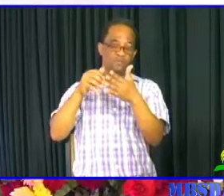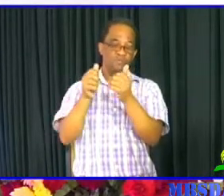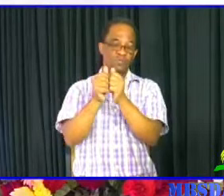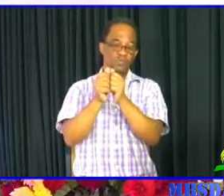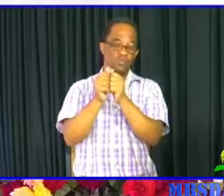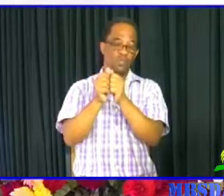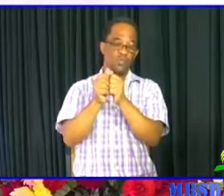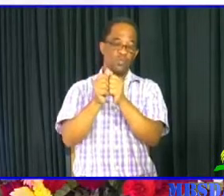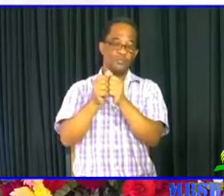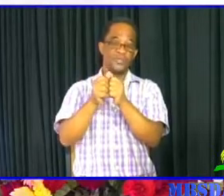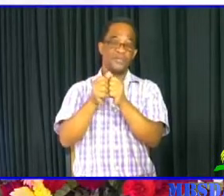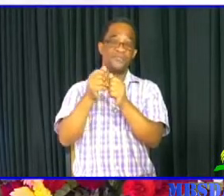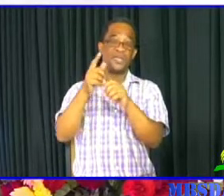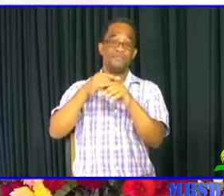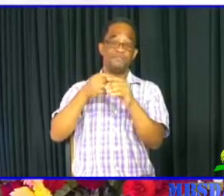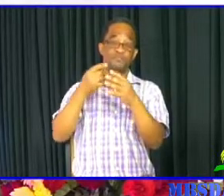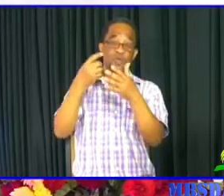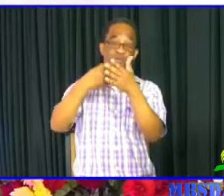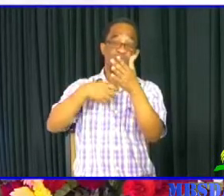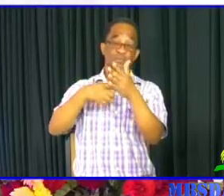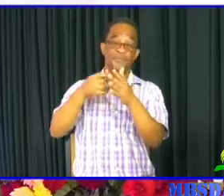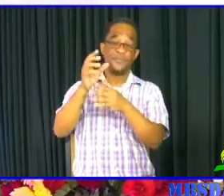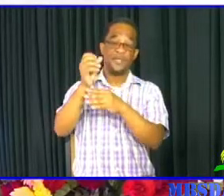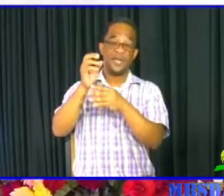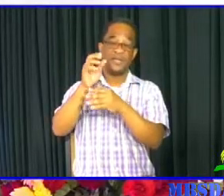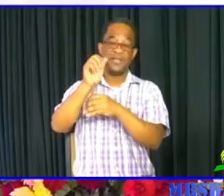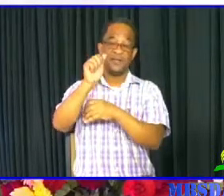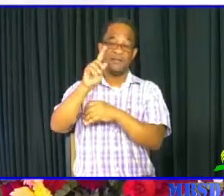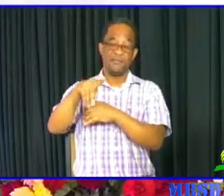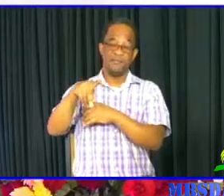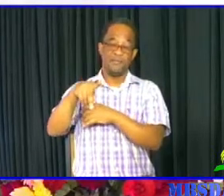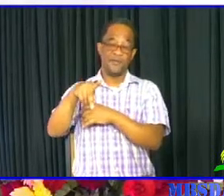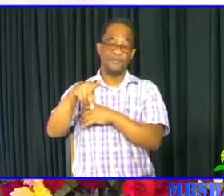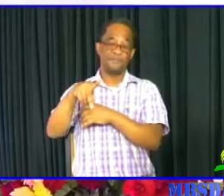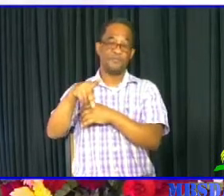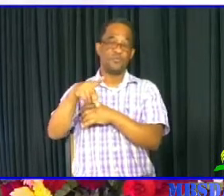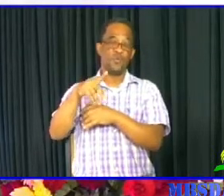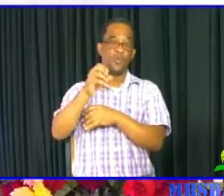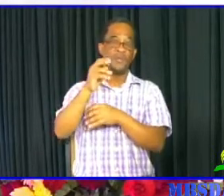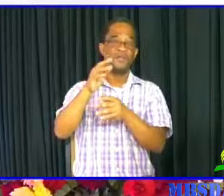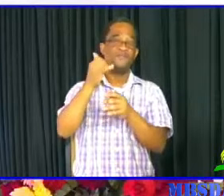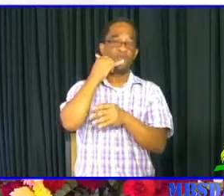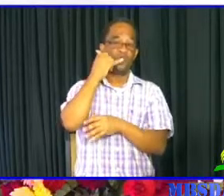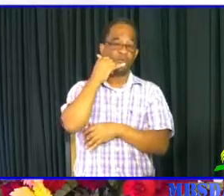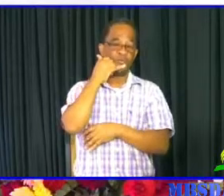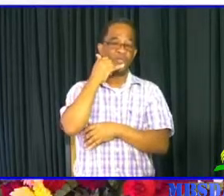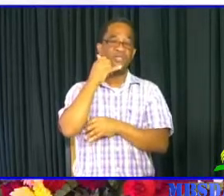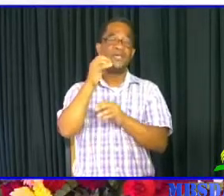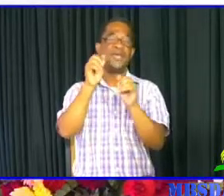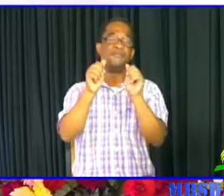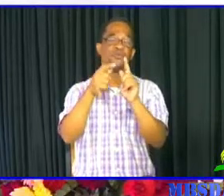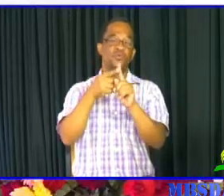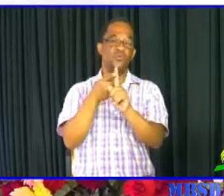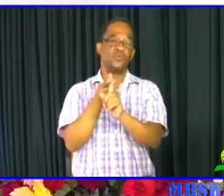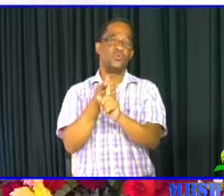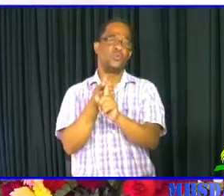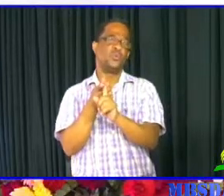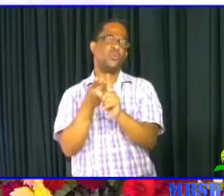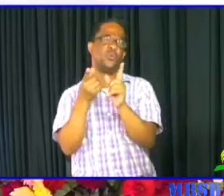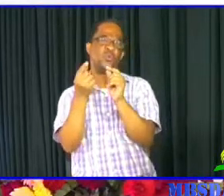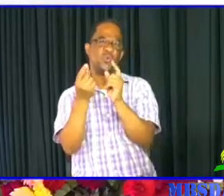www.ltah.org. You can download the app either on your Android or your iPhones, and you can be able to do